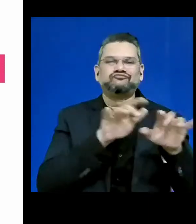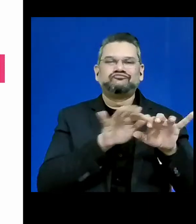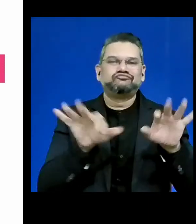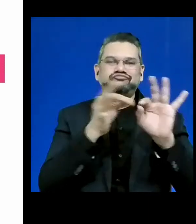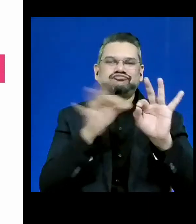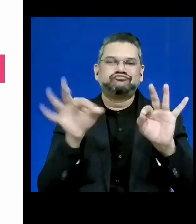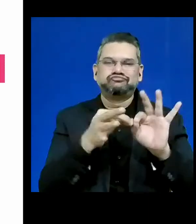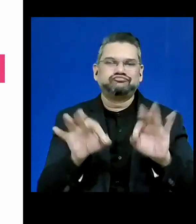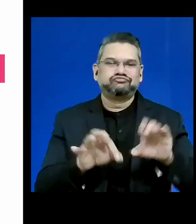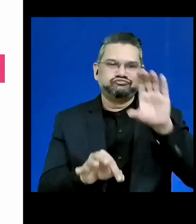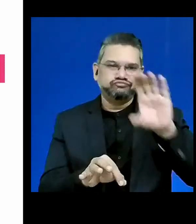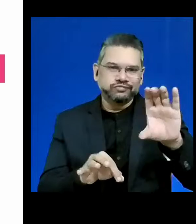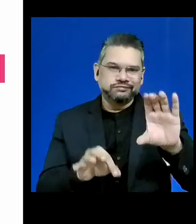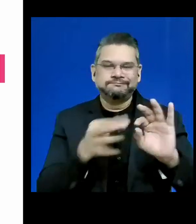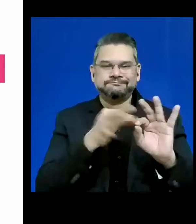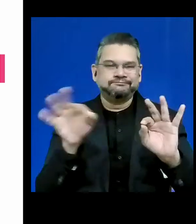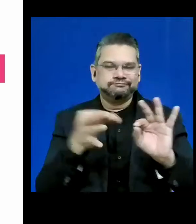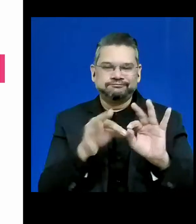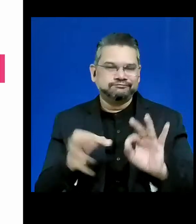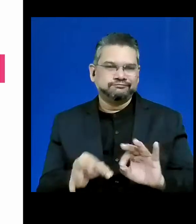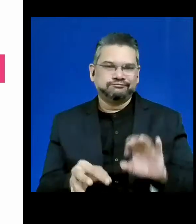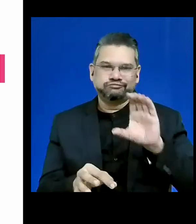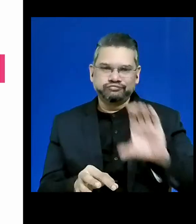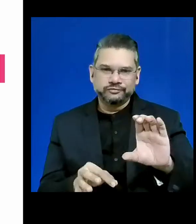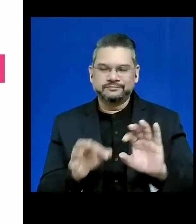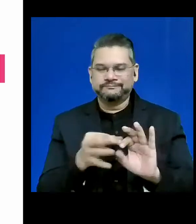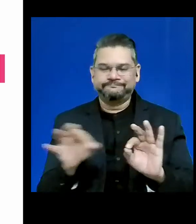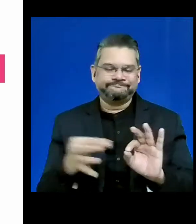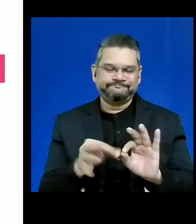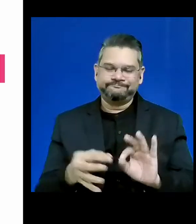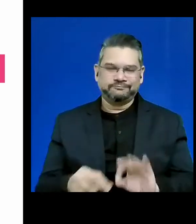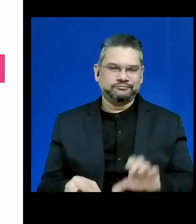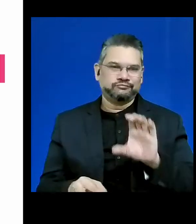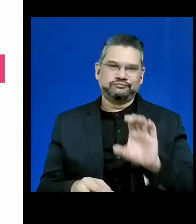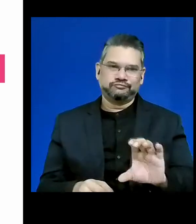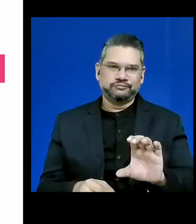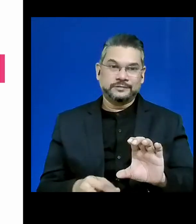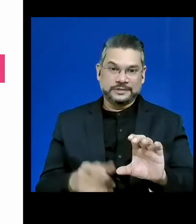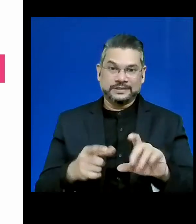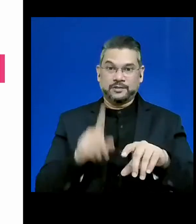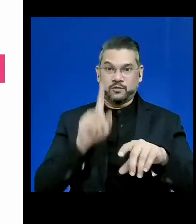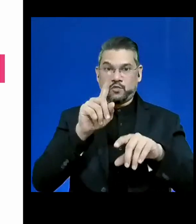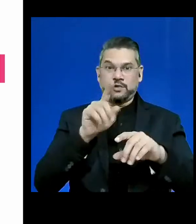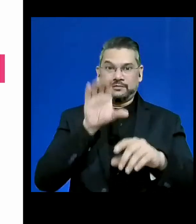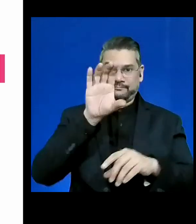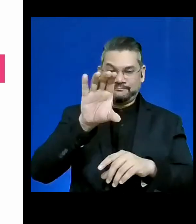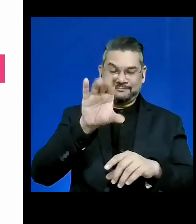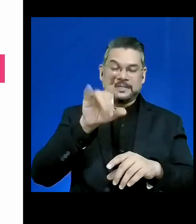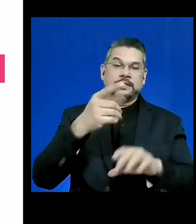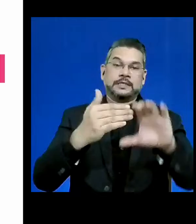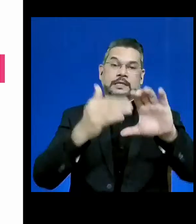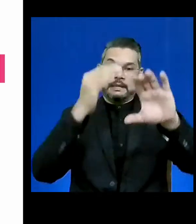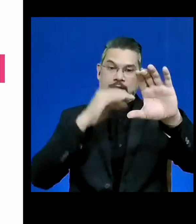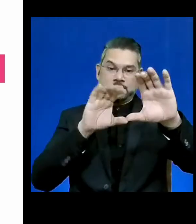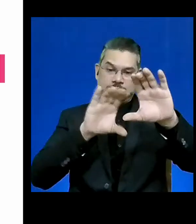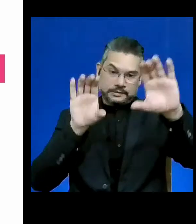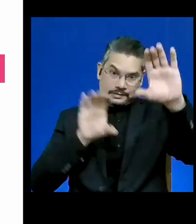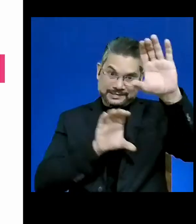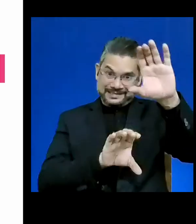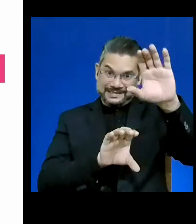paragraph, when you put something in a paragraph tag, the next paragraph tag after it